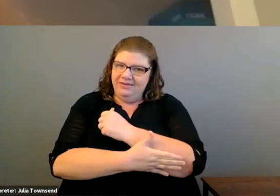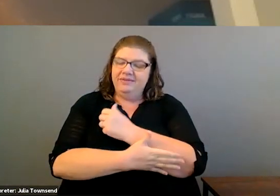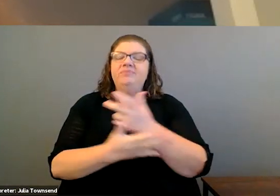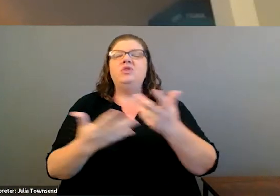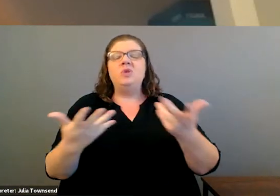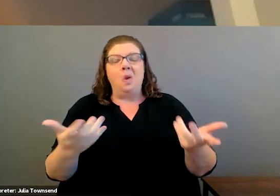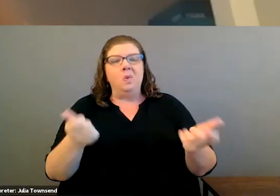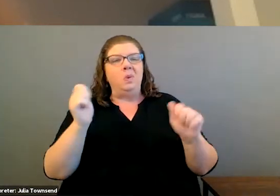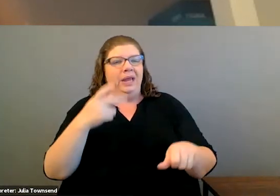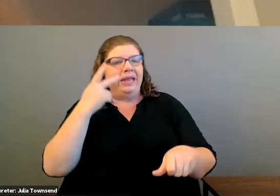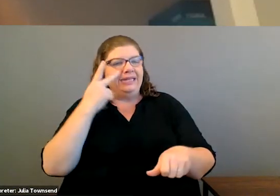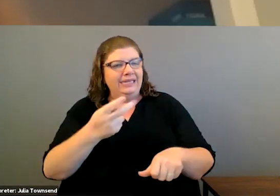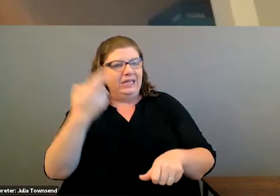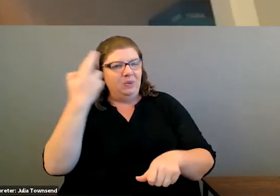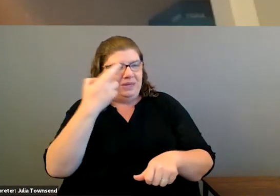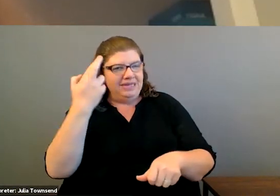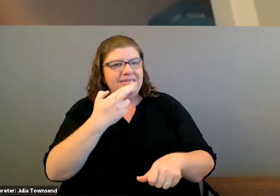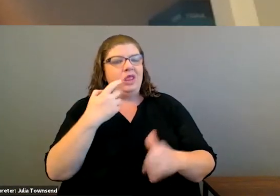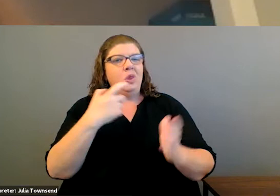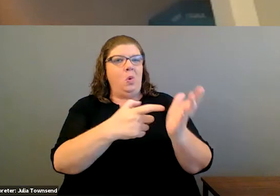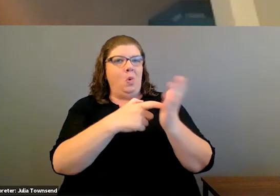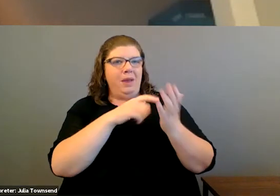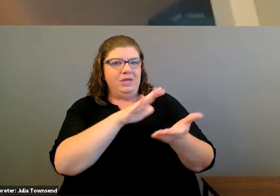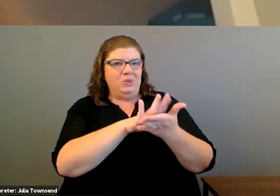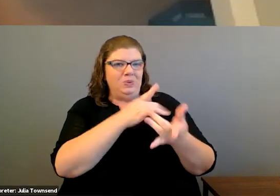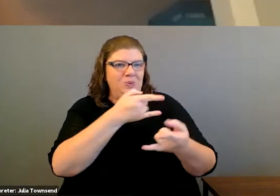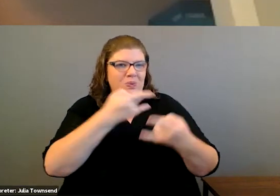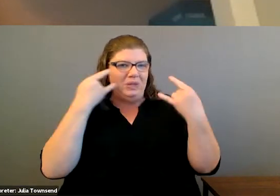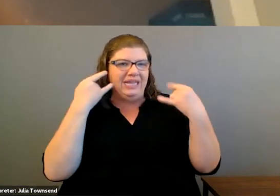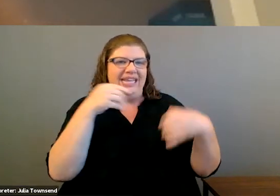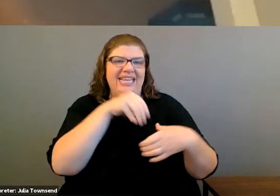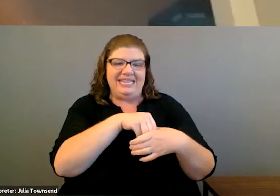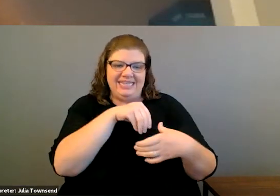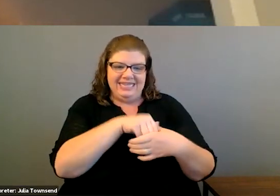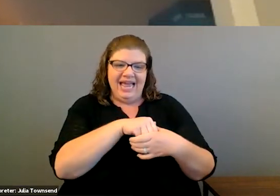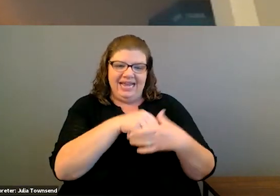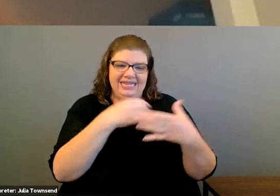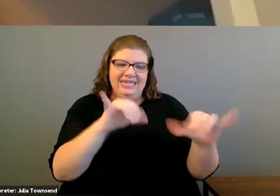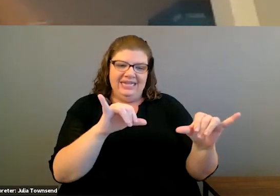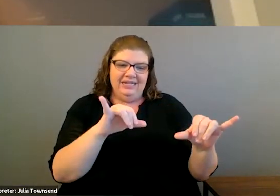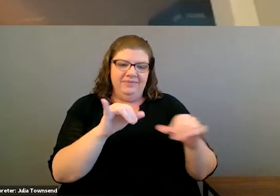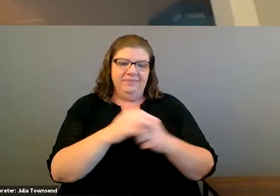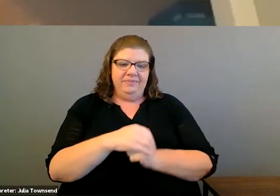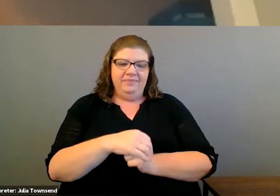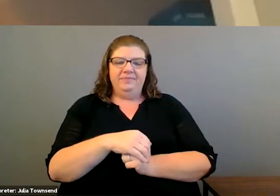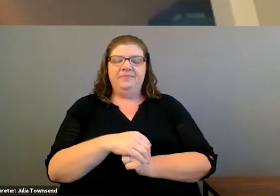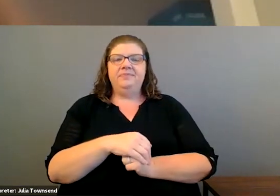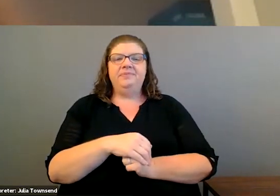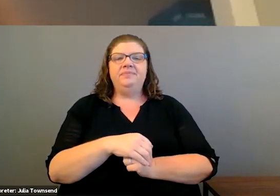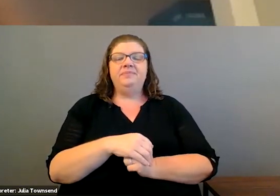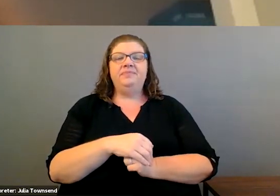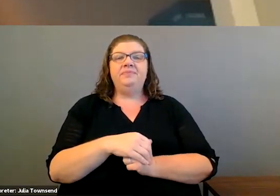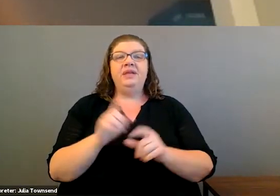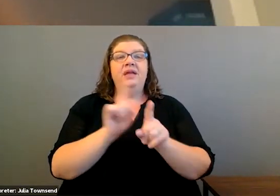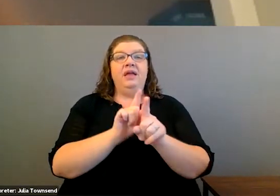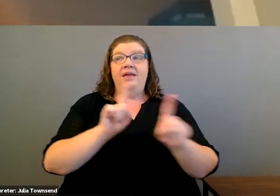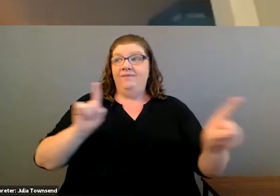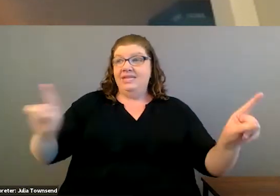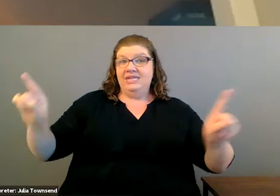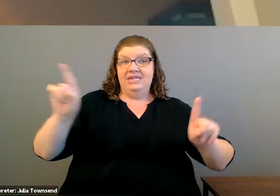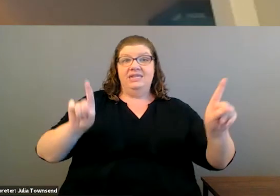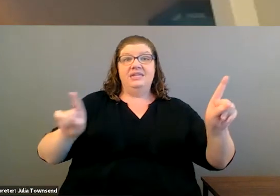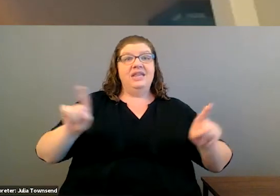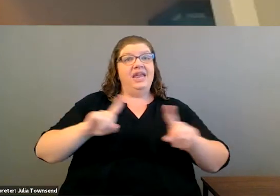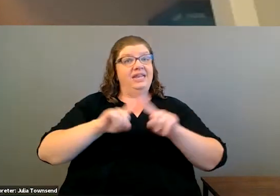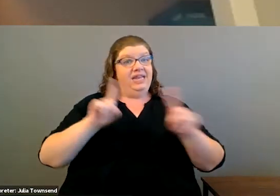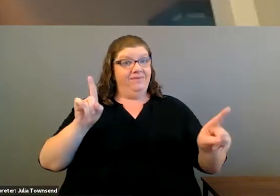see why there are requirements at schools for all indoors to wear masks. Physical distance is another area where there's some